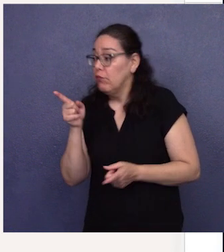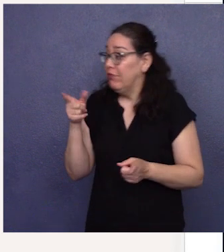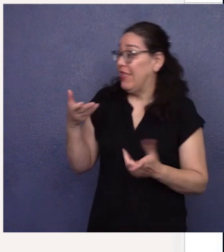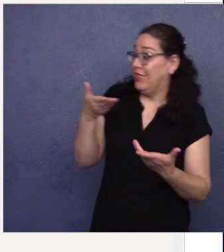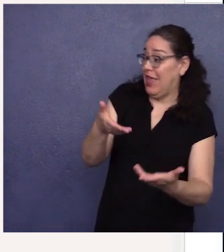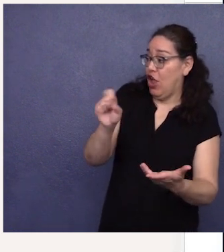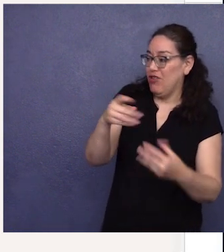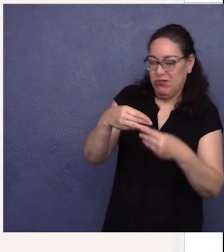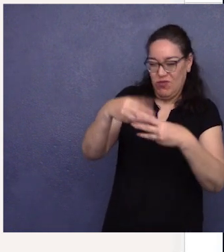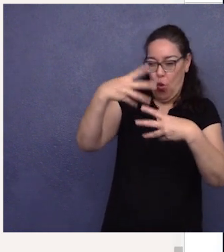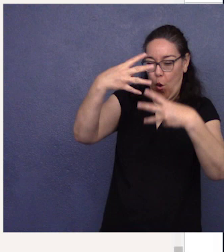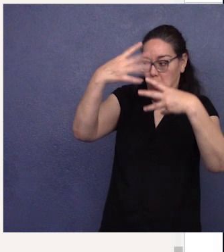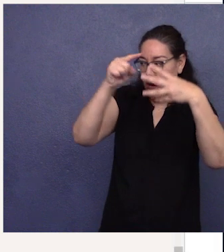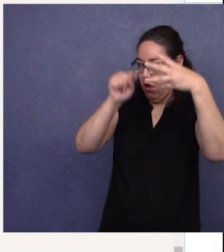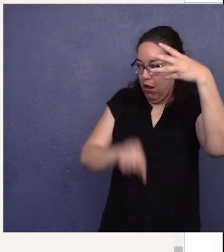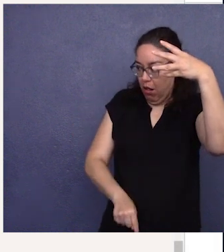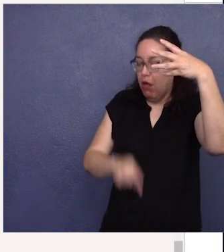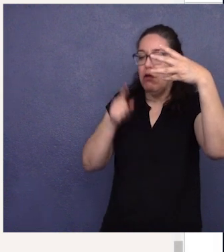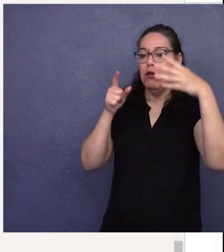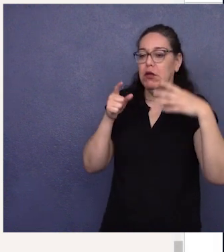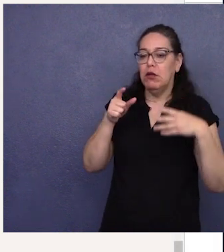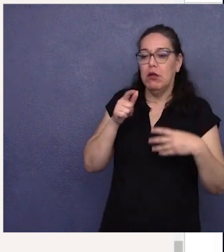as a letter of agreement?